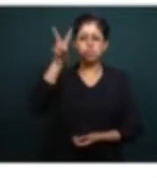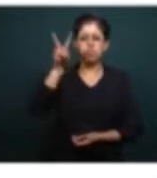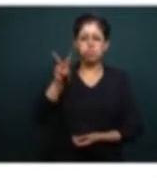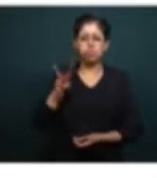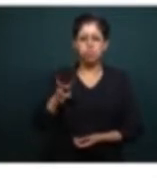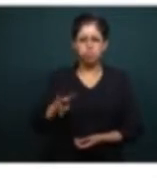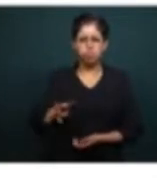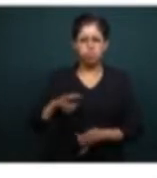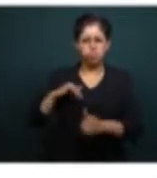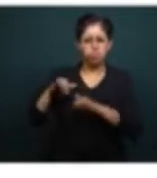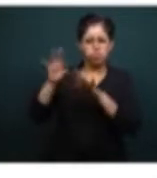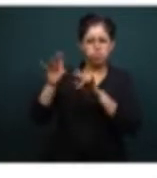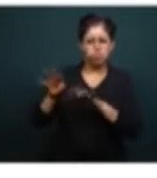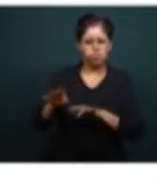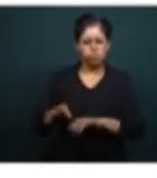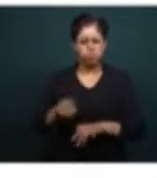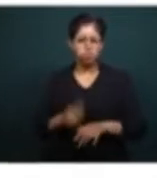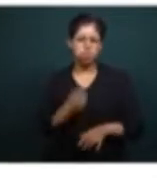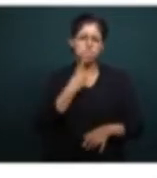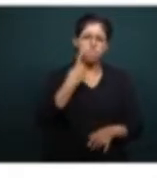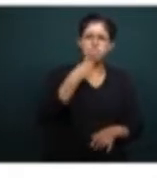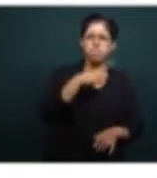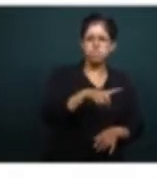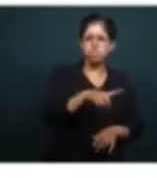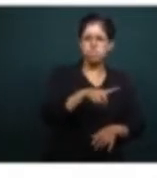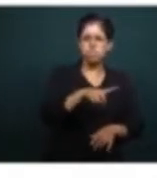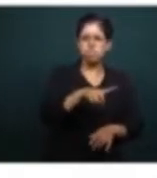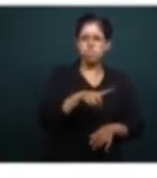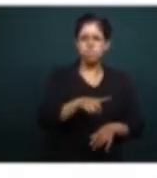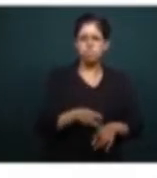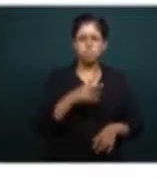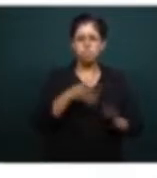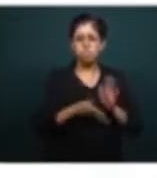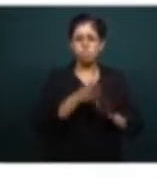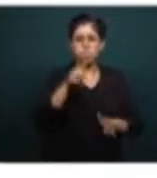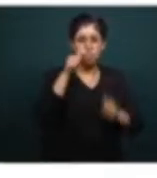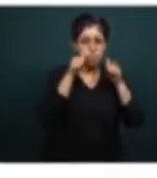and time route.